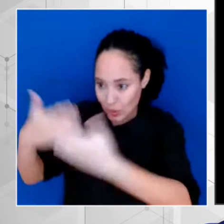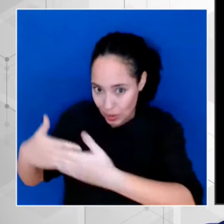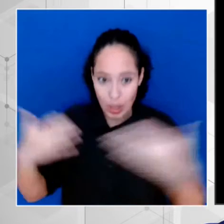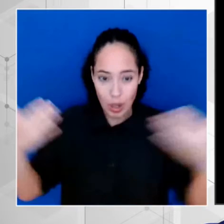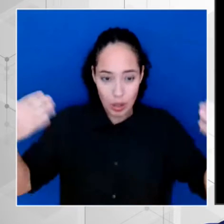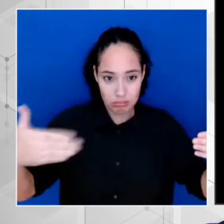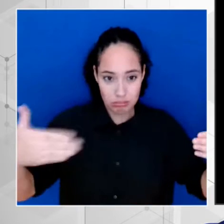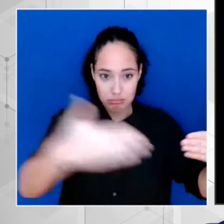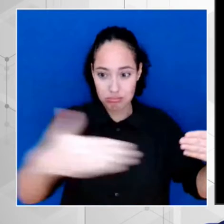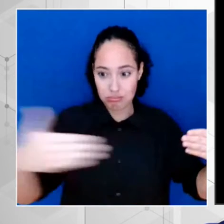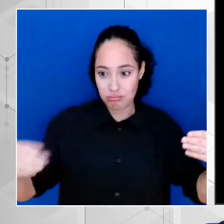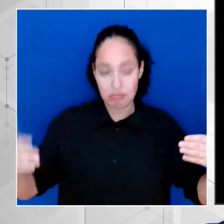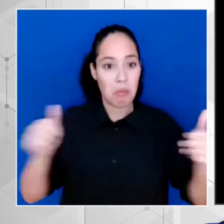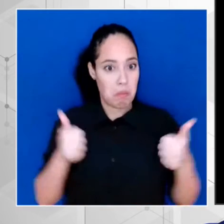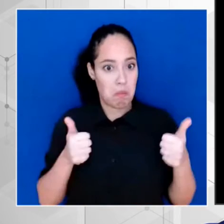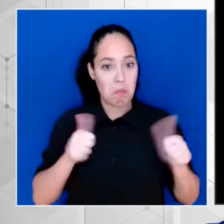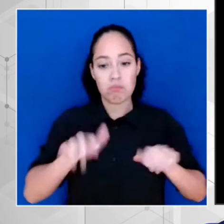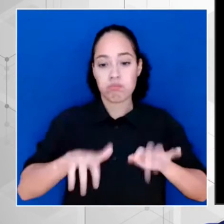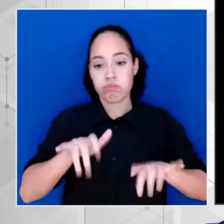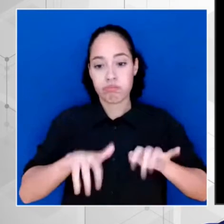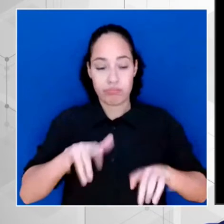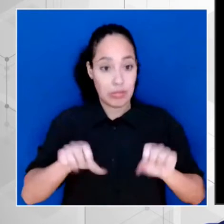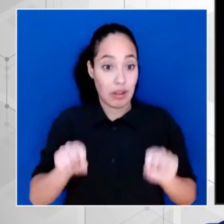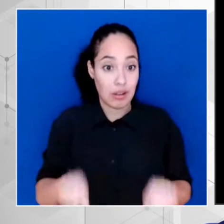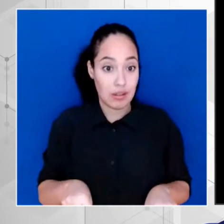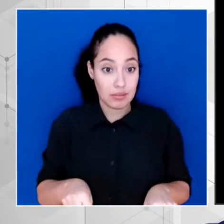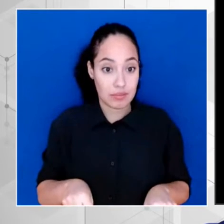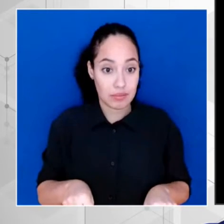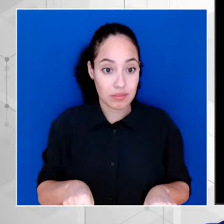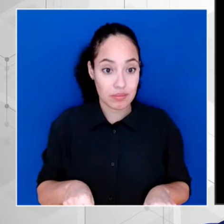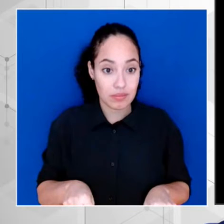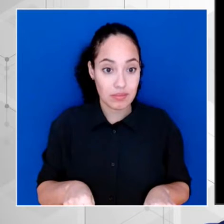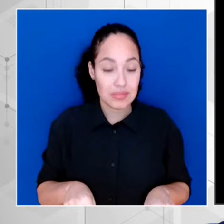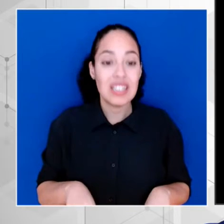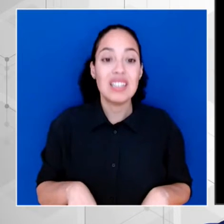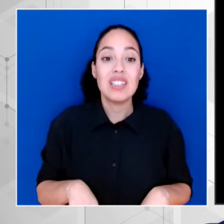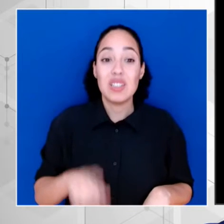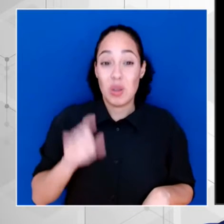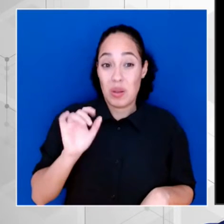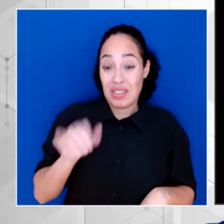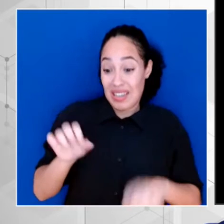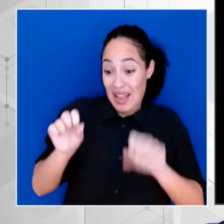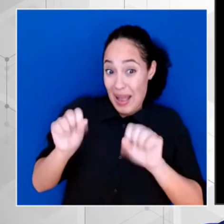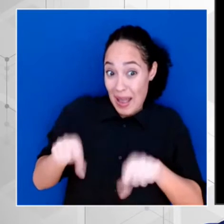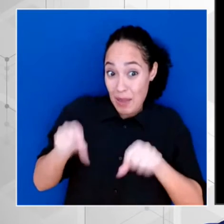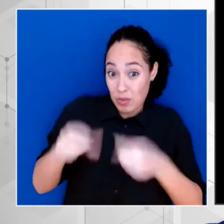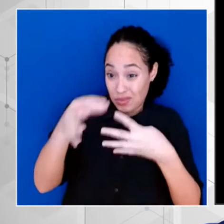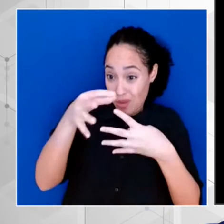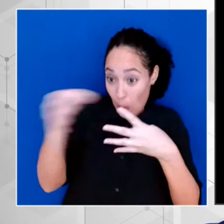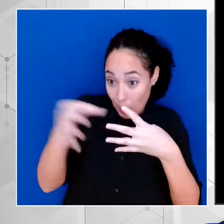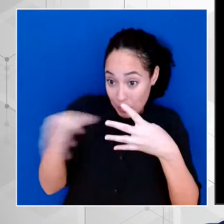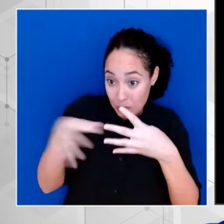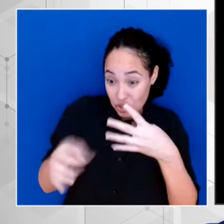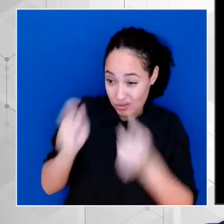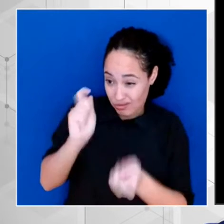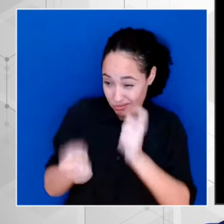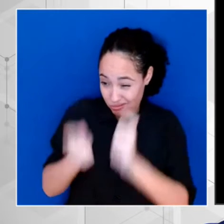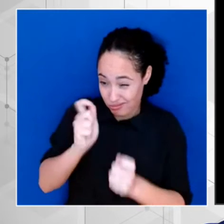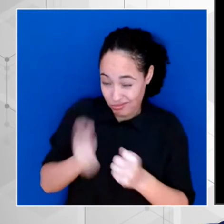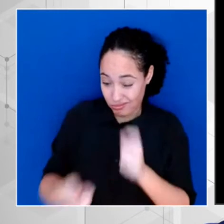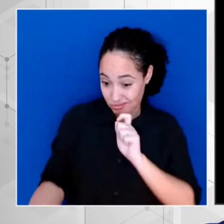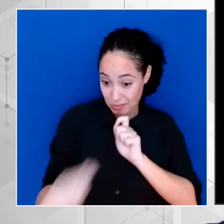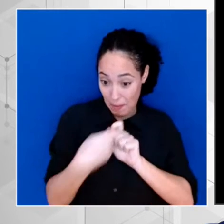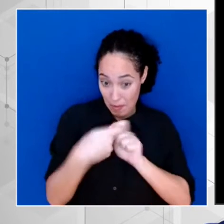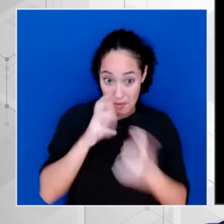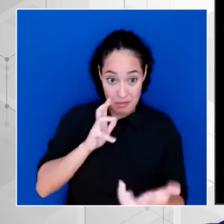not necessarily true for everyone. So customizable modes are probably the best for your product, but at the very least, offer